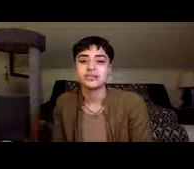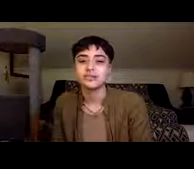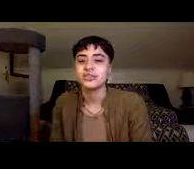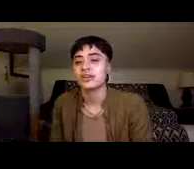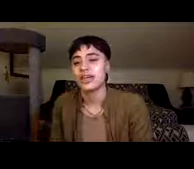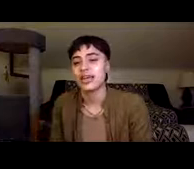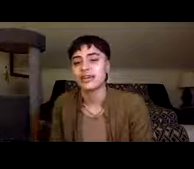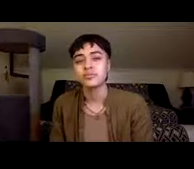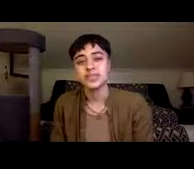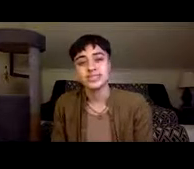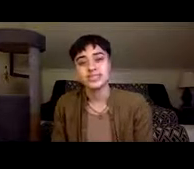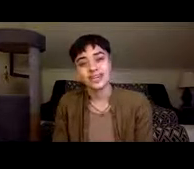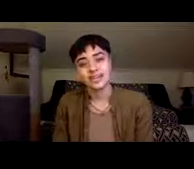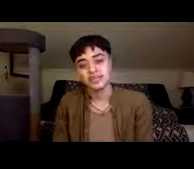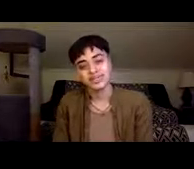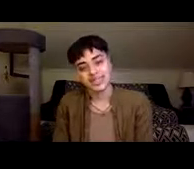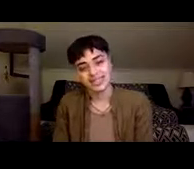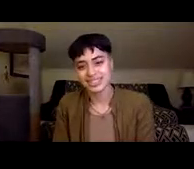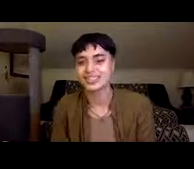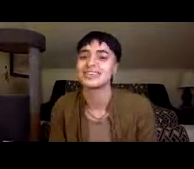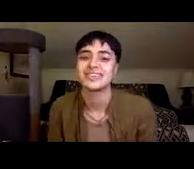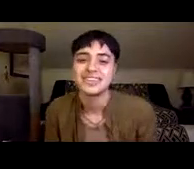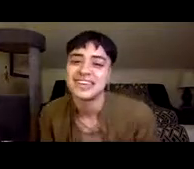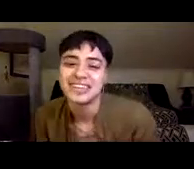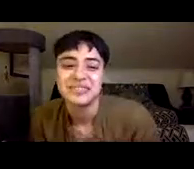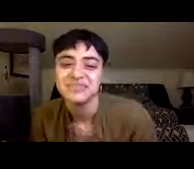to start a website design business.